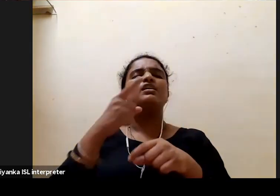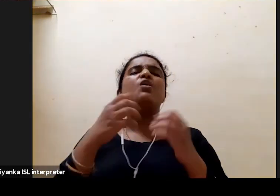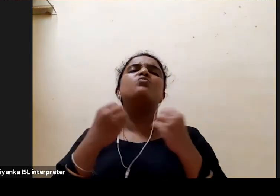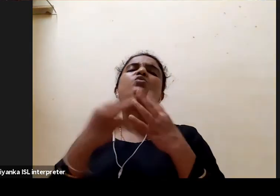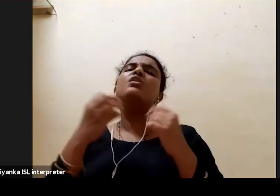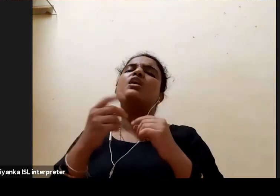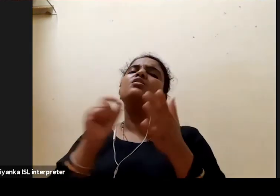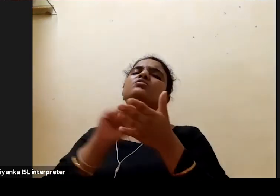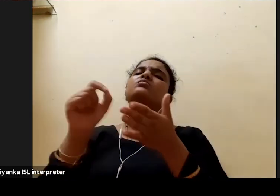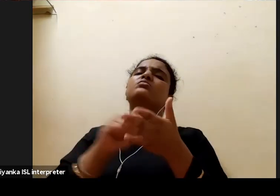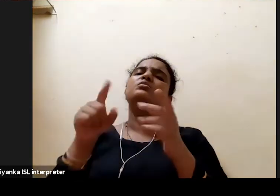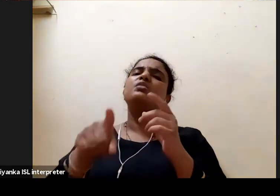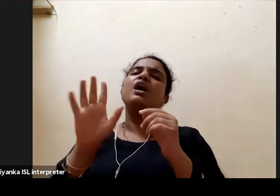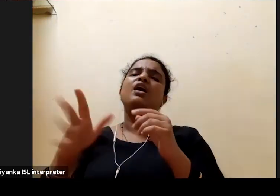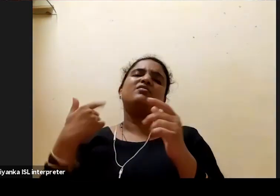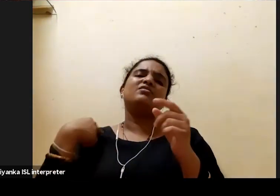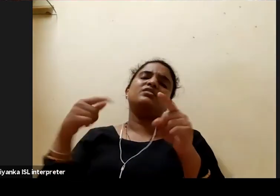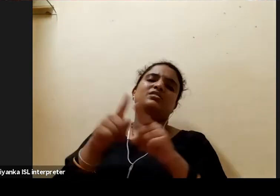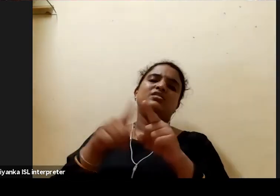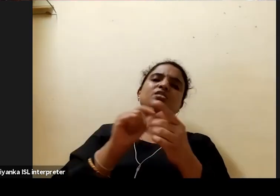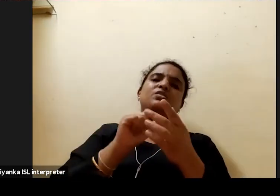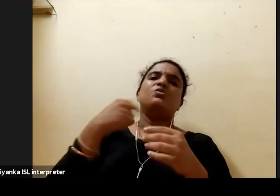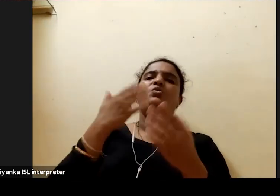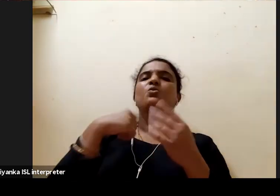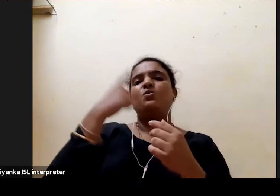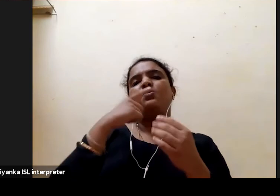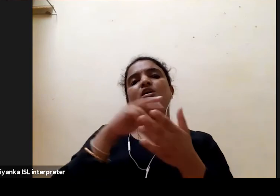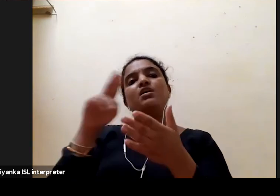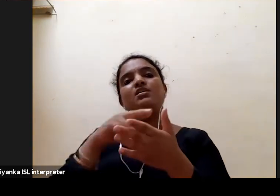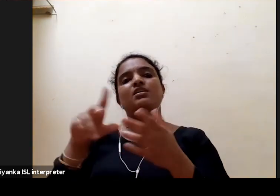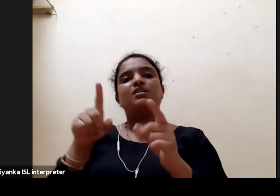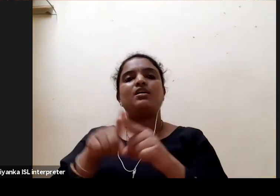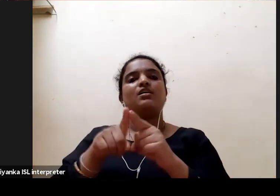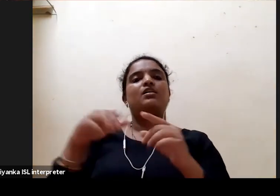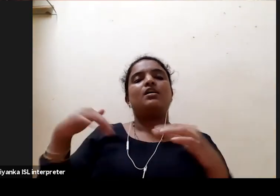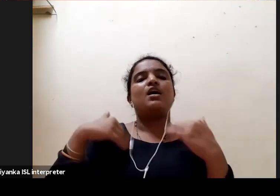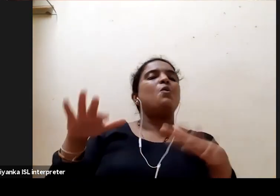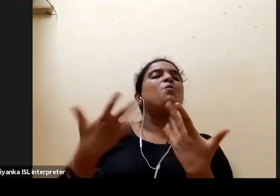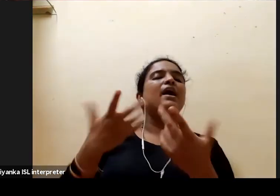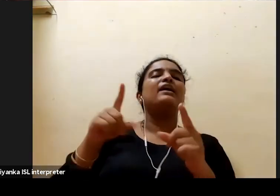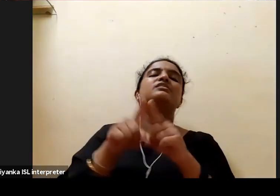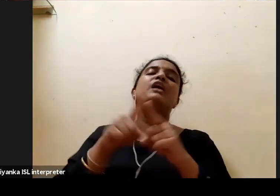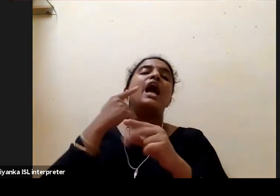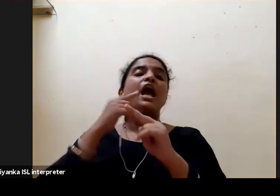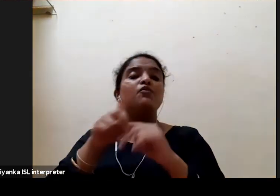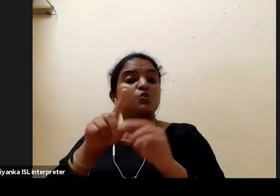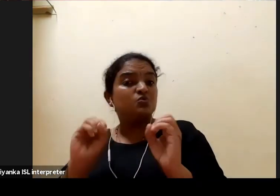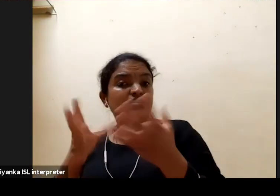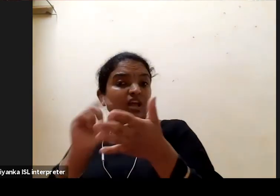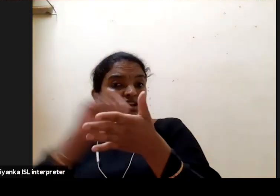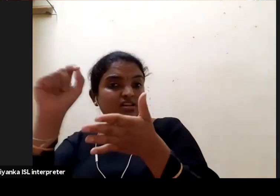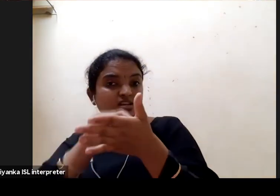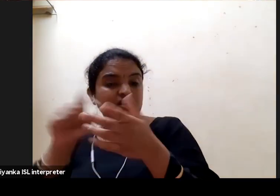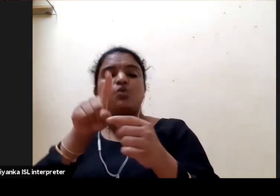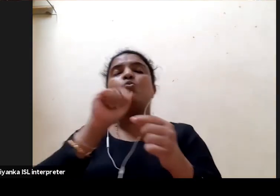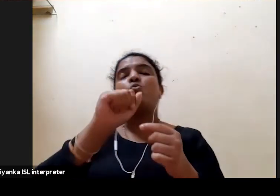people have written about this, why should I write about this? Who will read it? Because you haven't written about it. So when you write about it, your